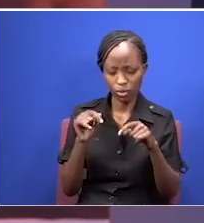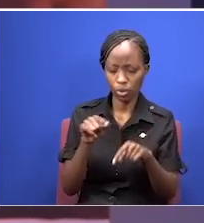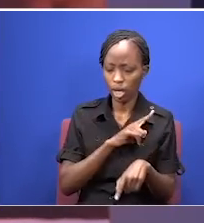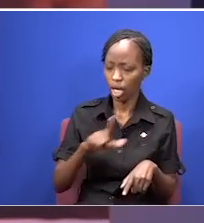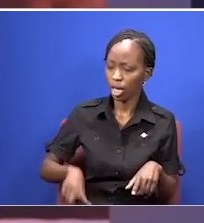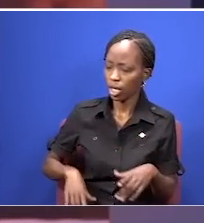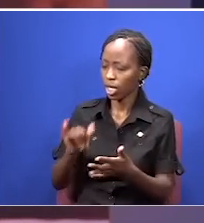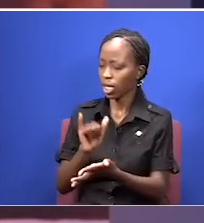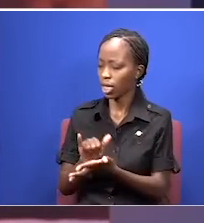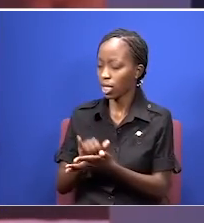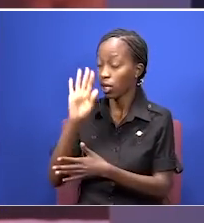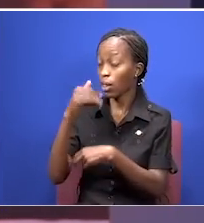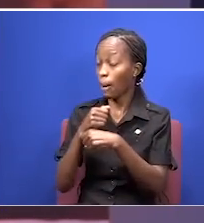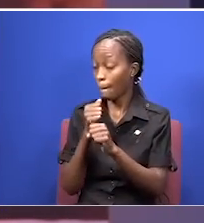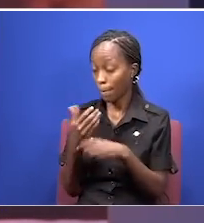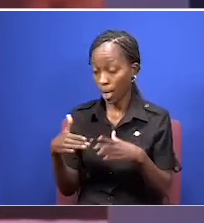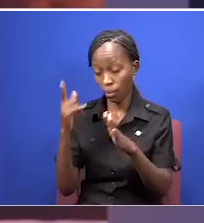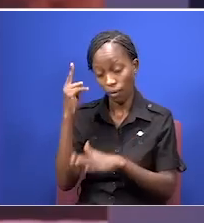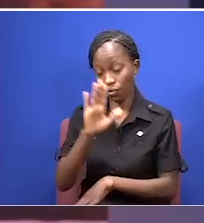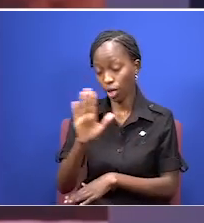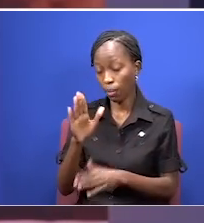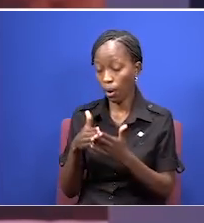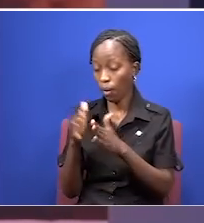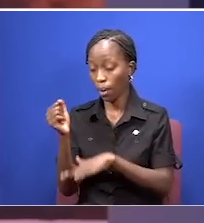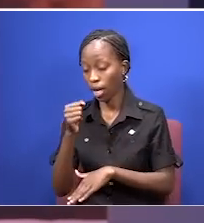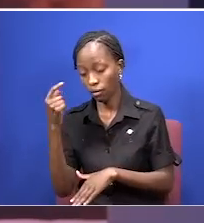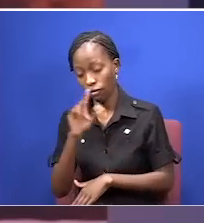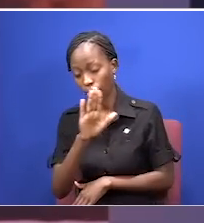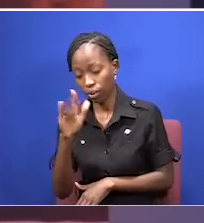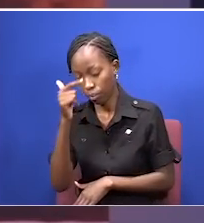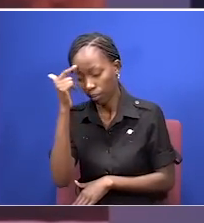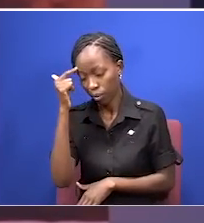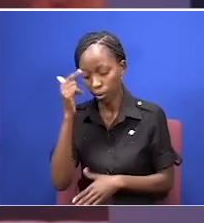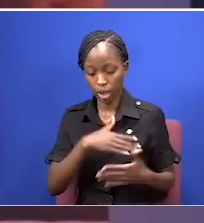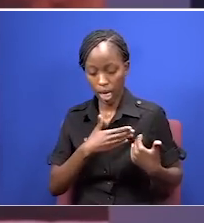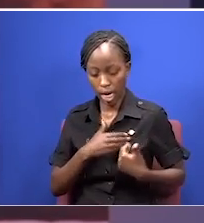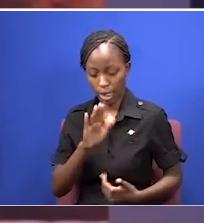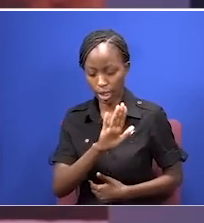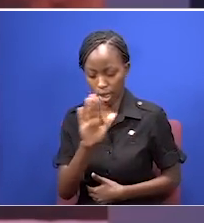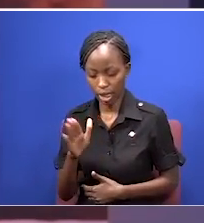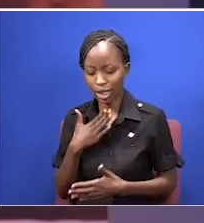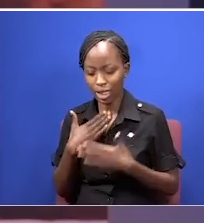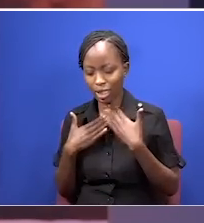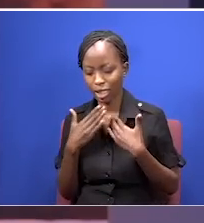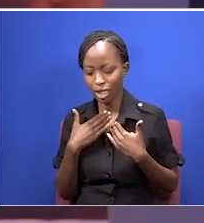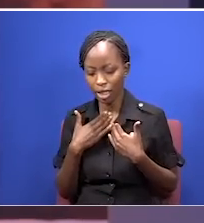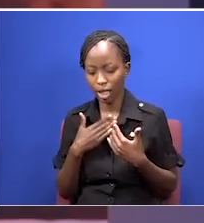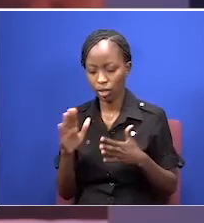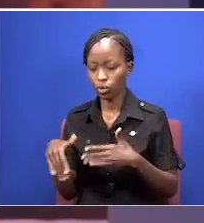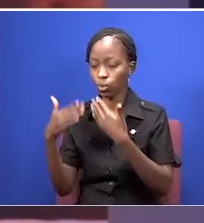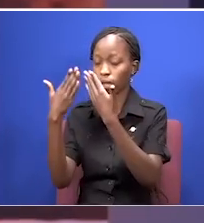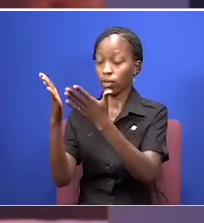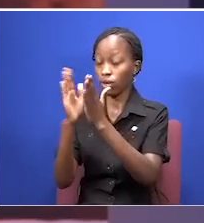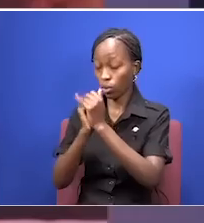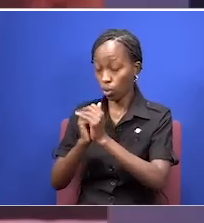that father you'll make a way for them open a door for them because their hearts desire to give and to worship